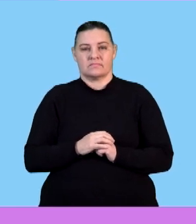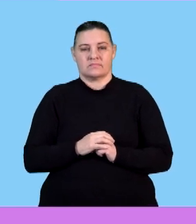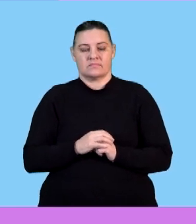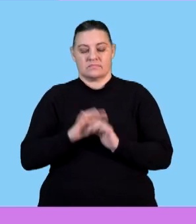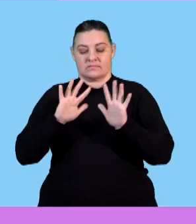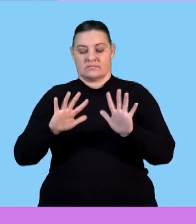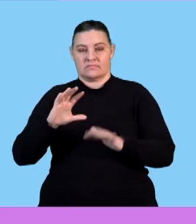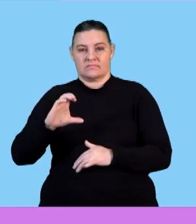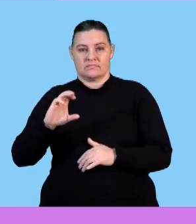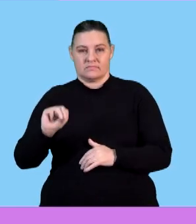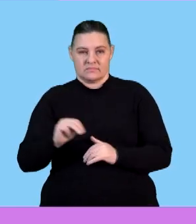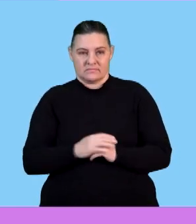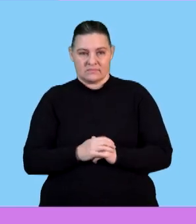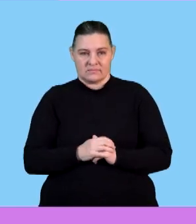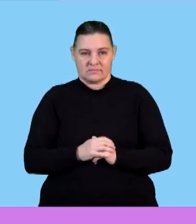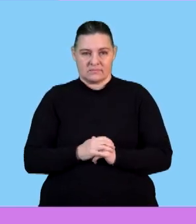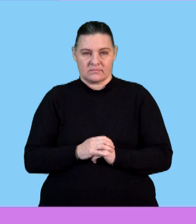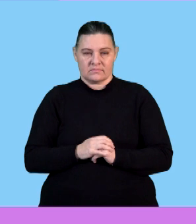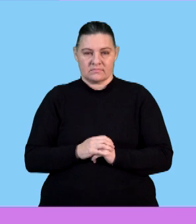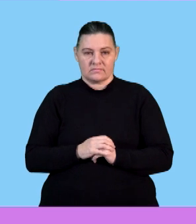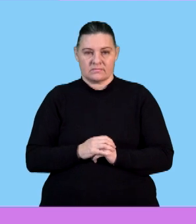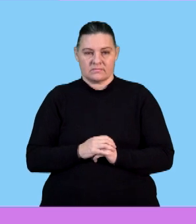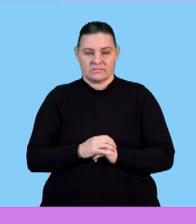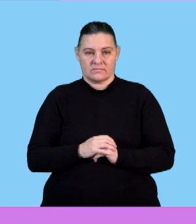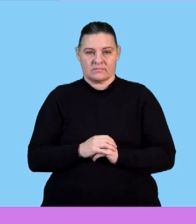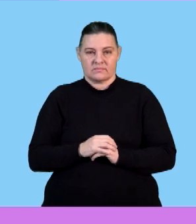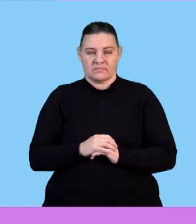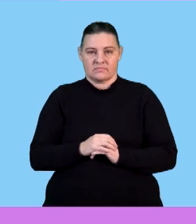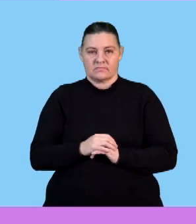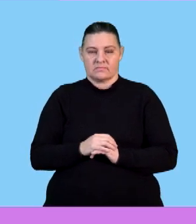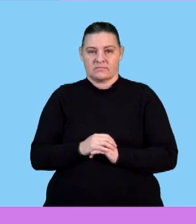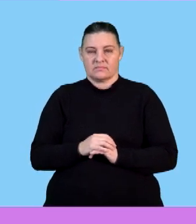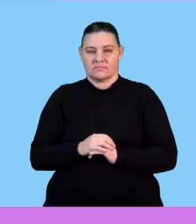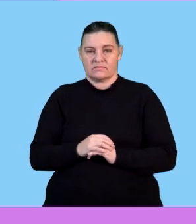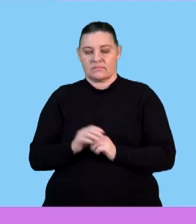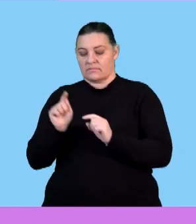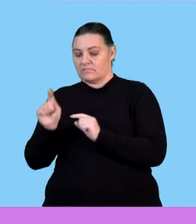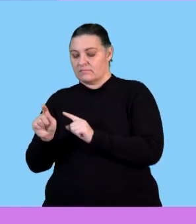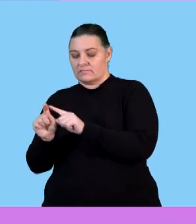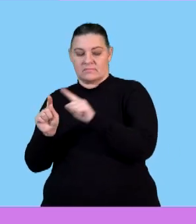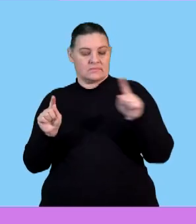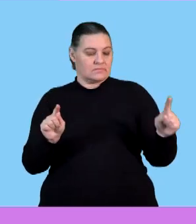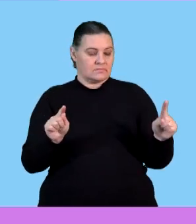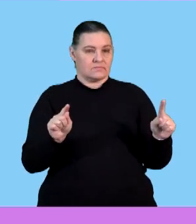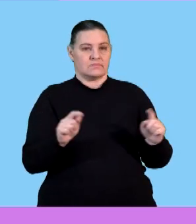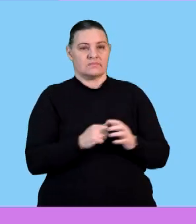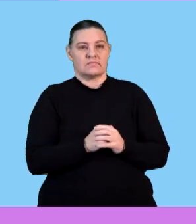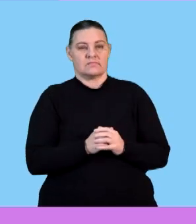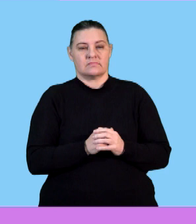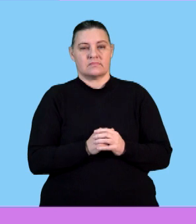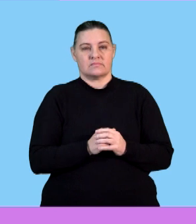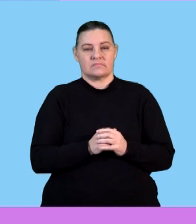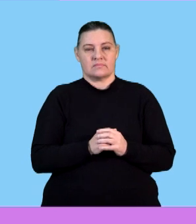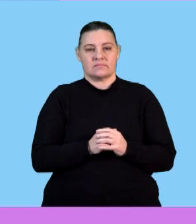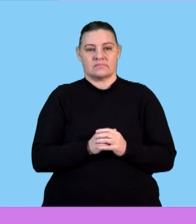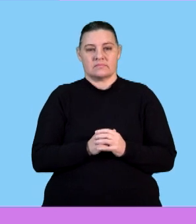that would be 10. That doesn't look that way, but it certainly was. And then, of course, from there to there, I